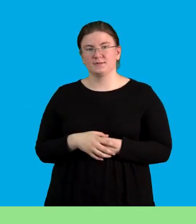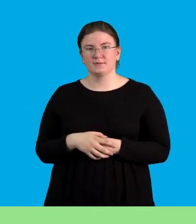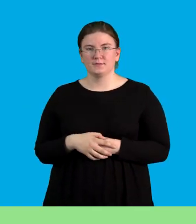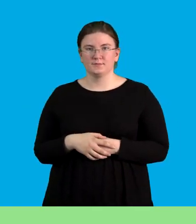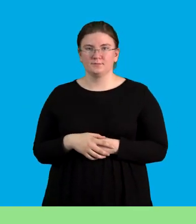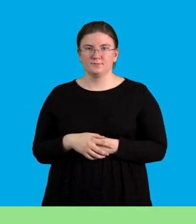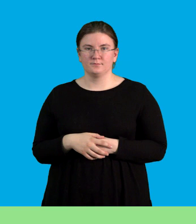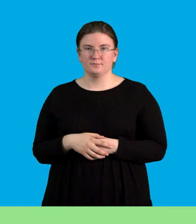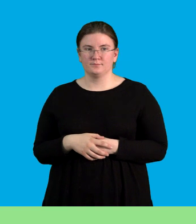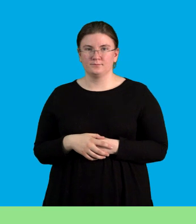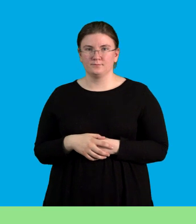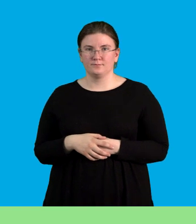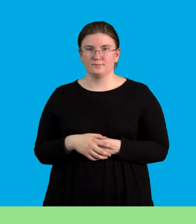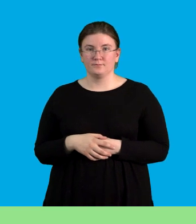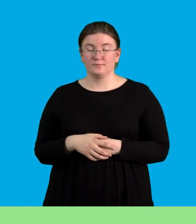is